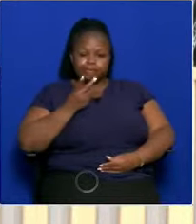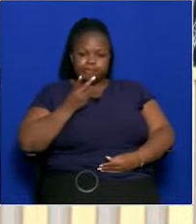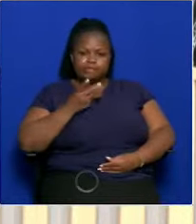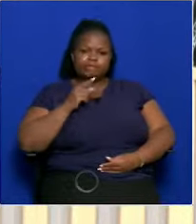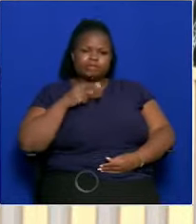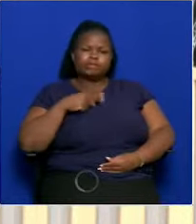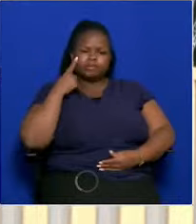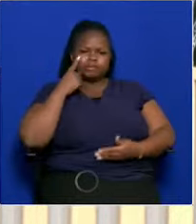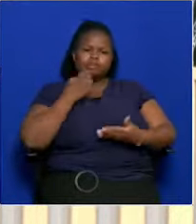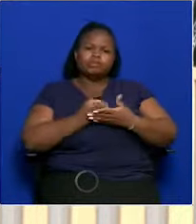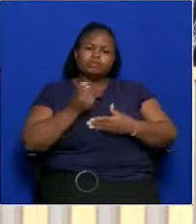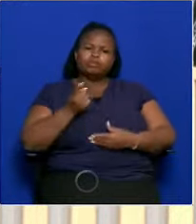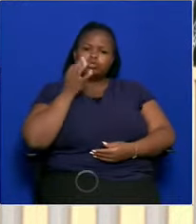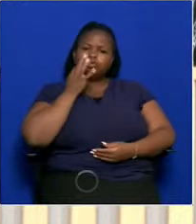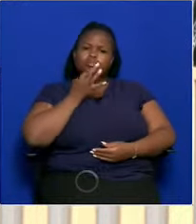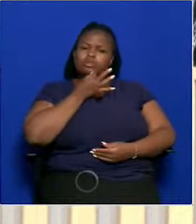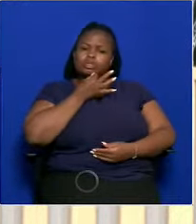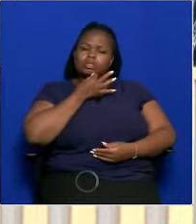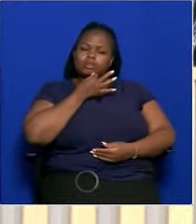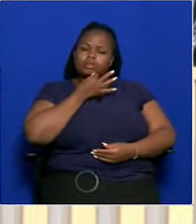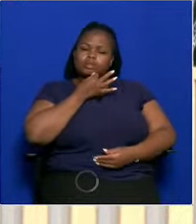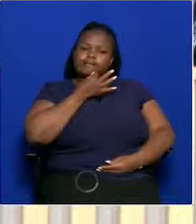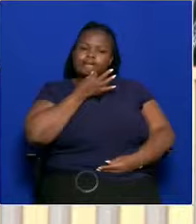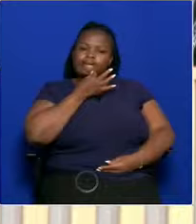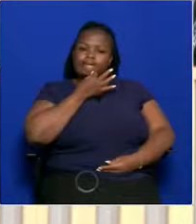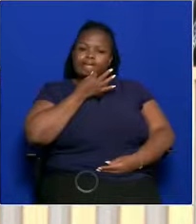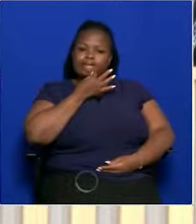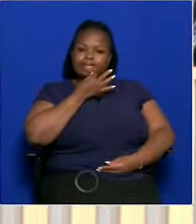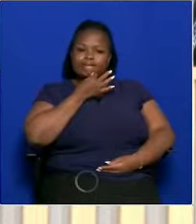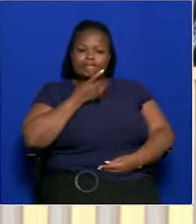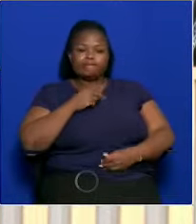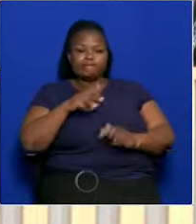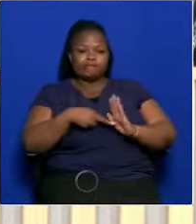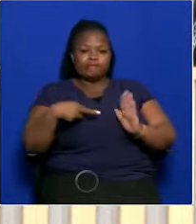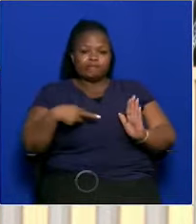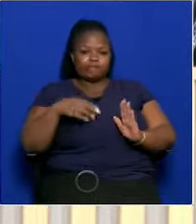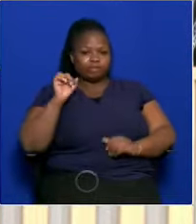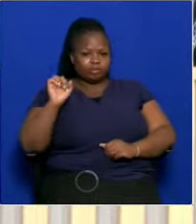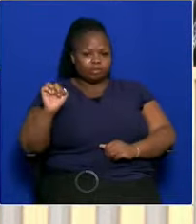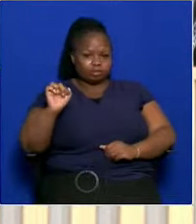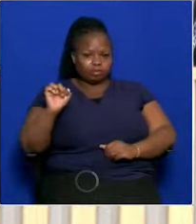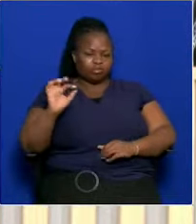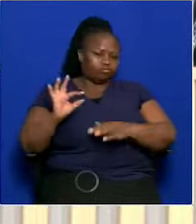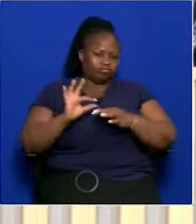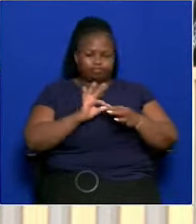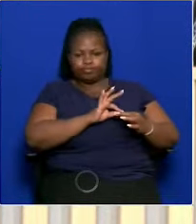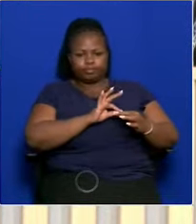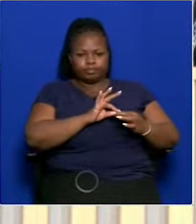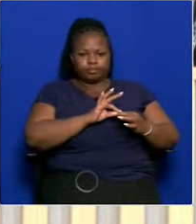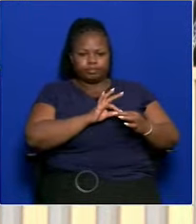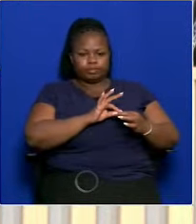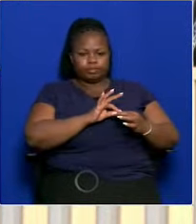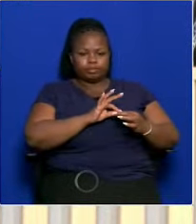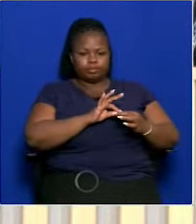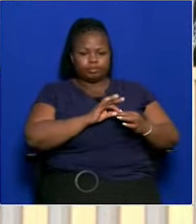that as part of your role, you were quite close to various